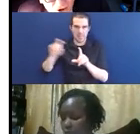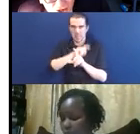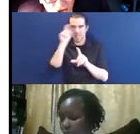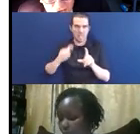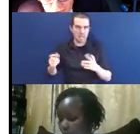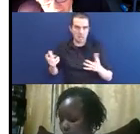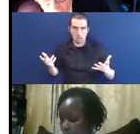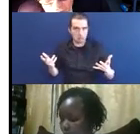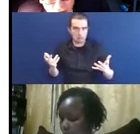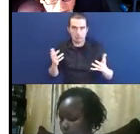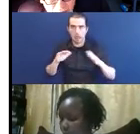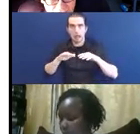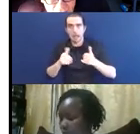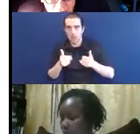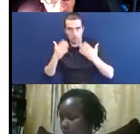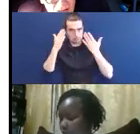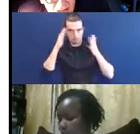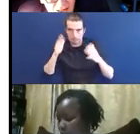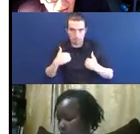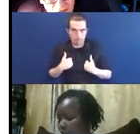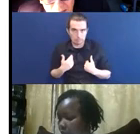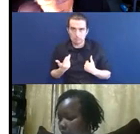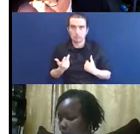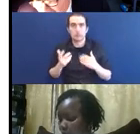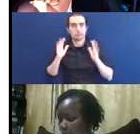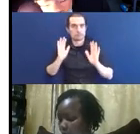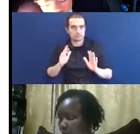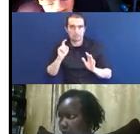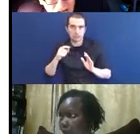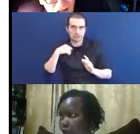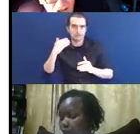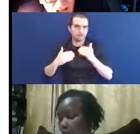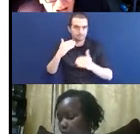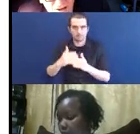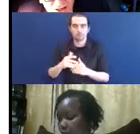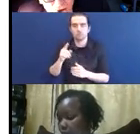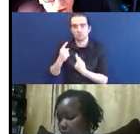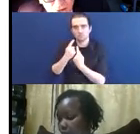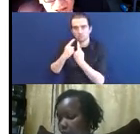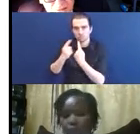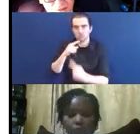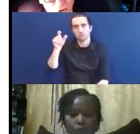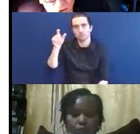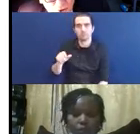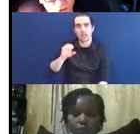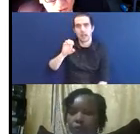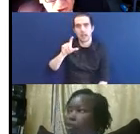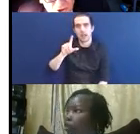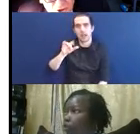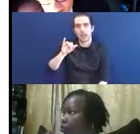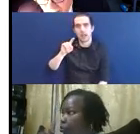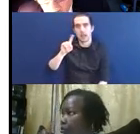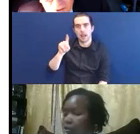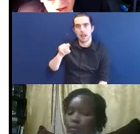for Inclusion for Work. But tell us a little bit about the situation in Kenya and workplace before we do